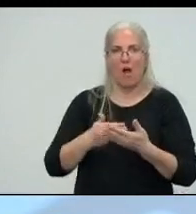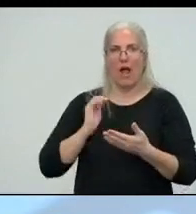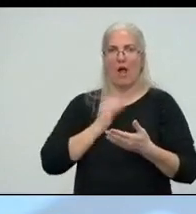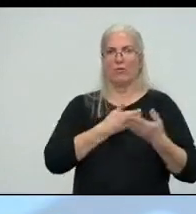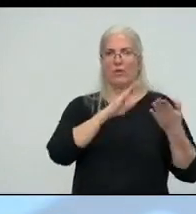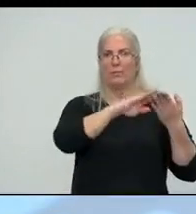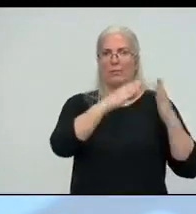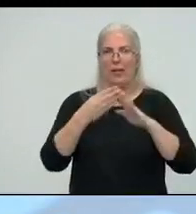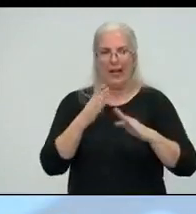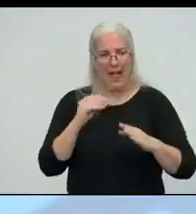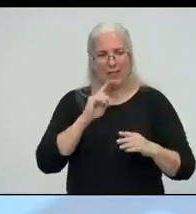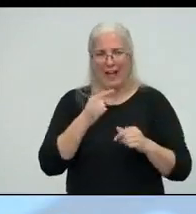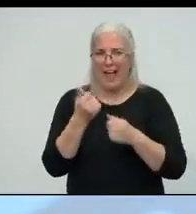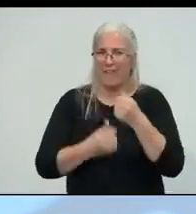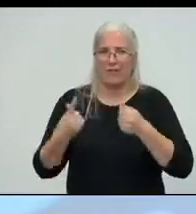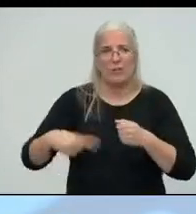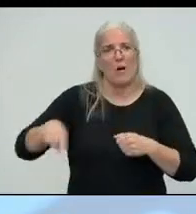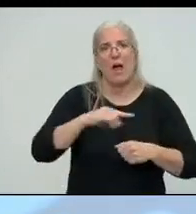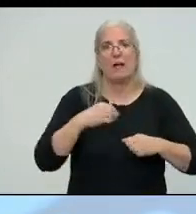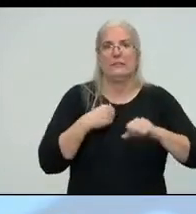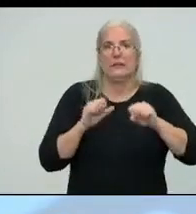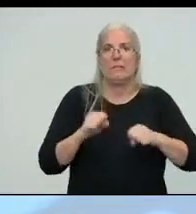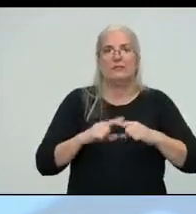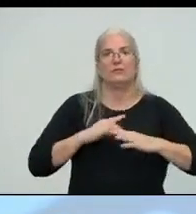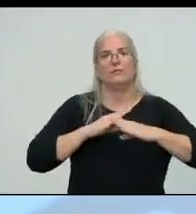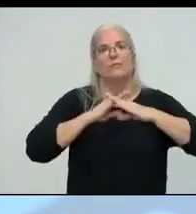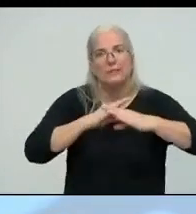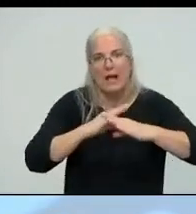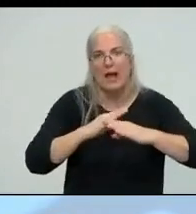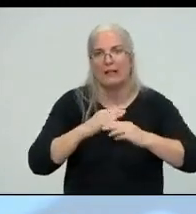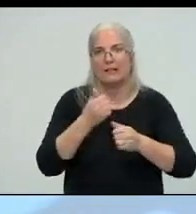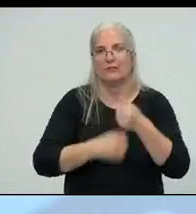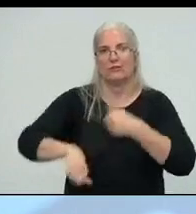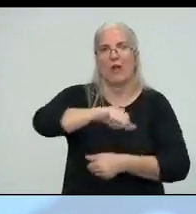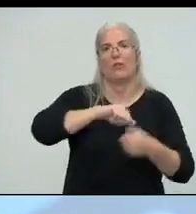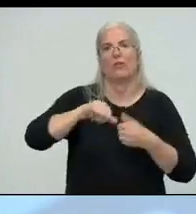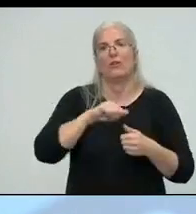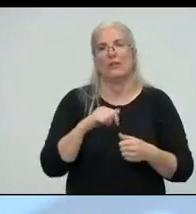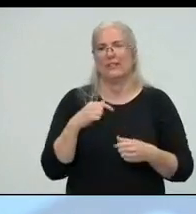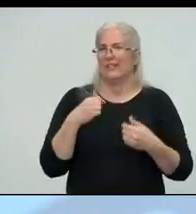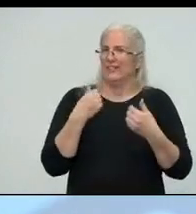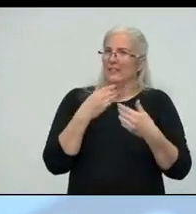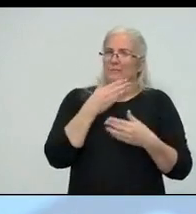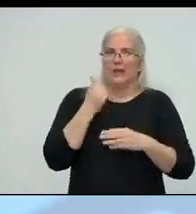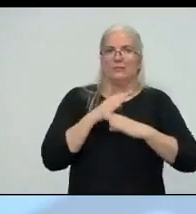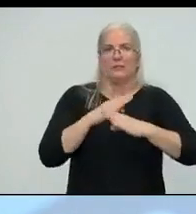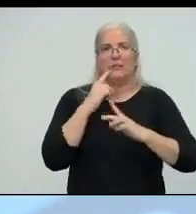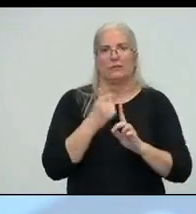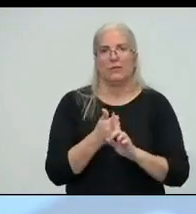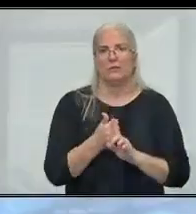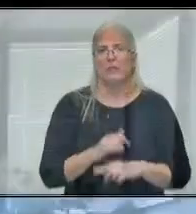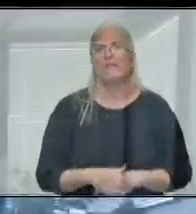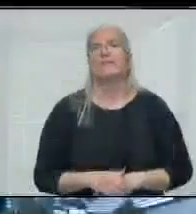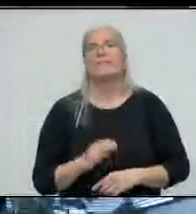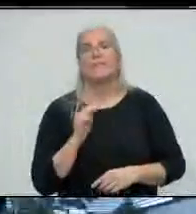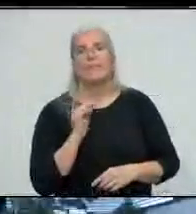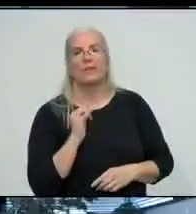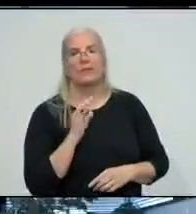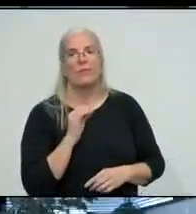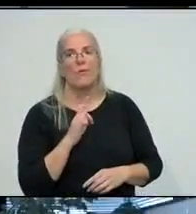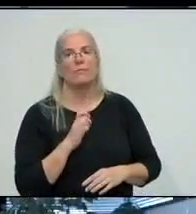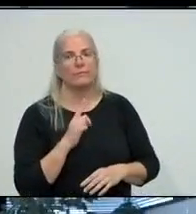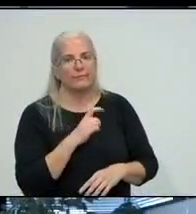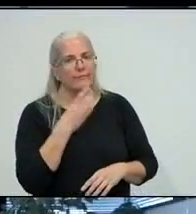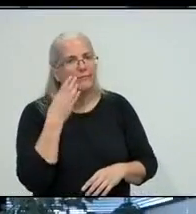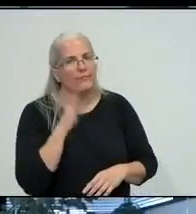ability to have the most protection for themselves and for one another as possible. That's great. So I know you already mentioned some next steps, but is there anything else